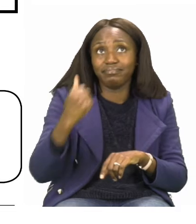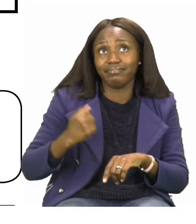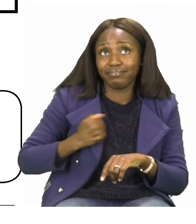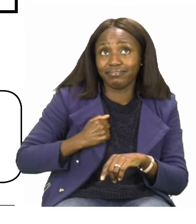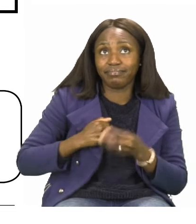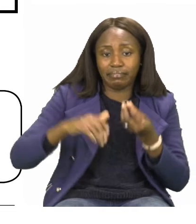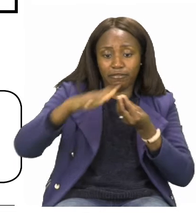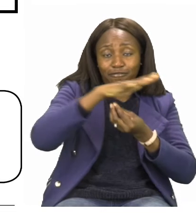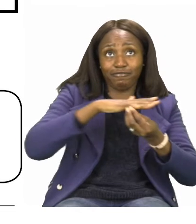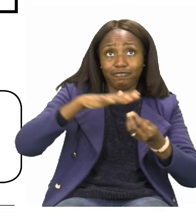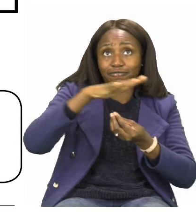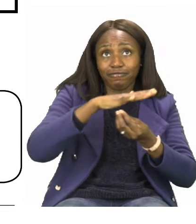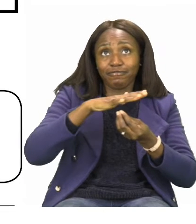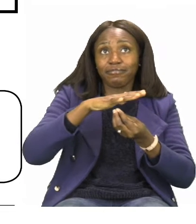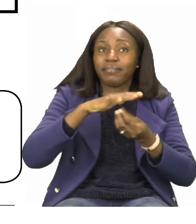family,